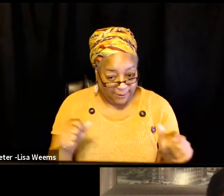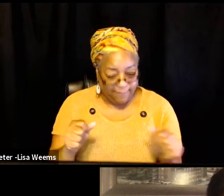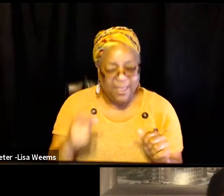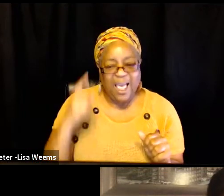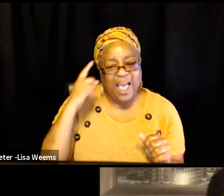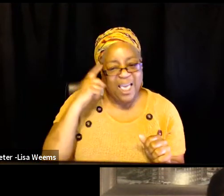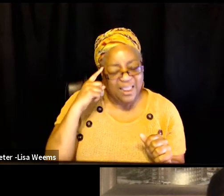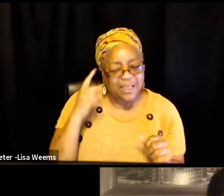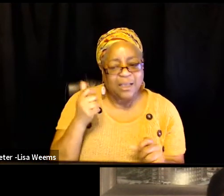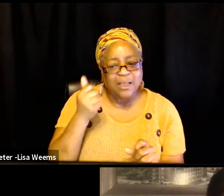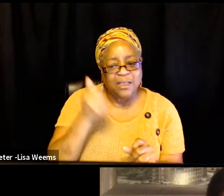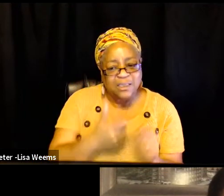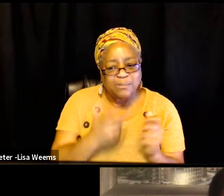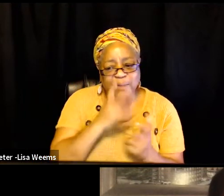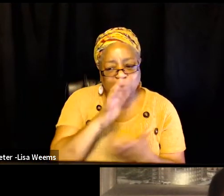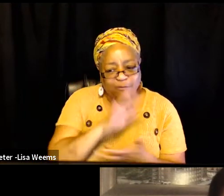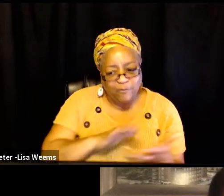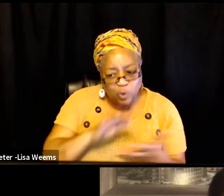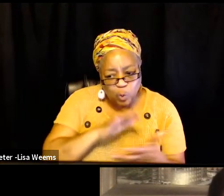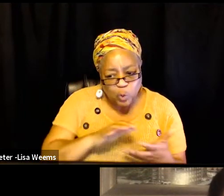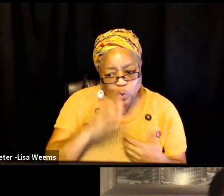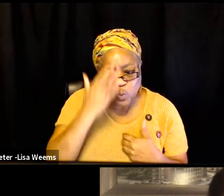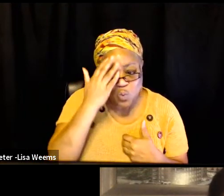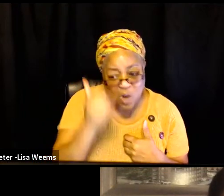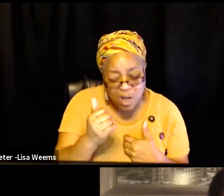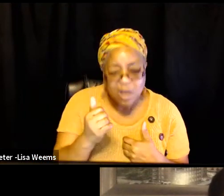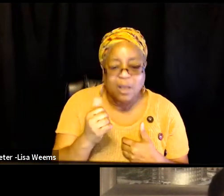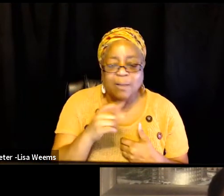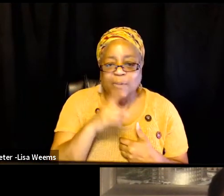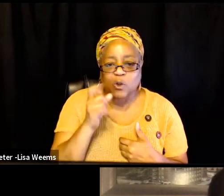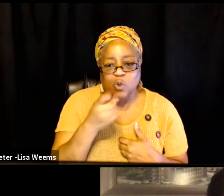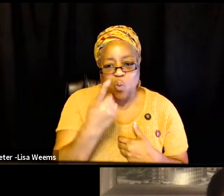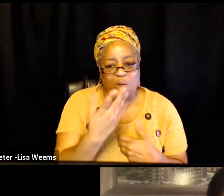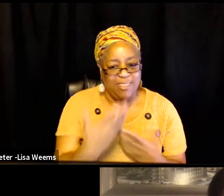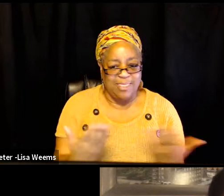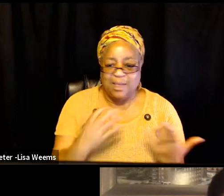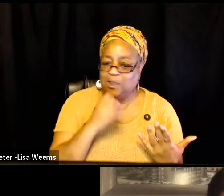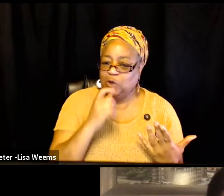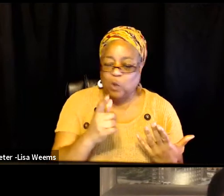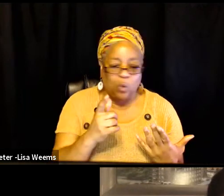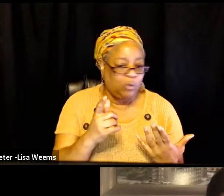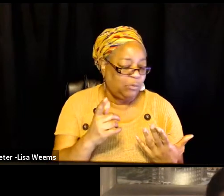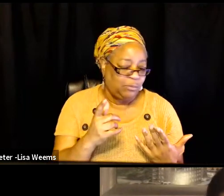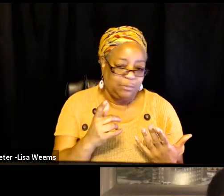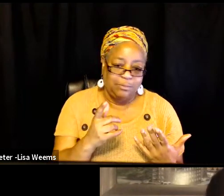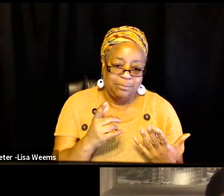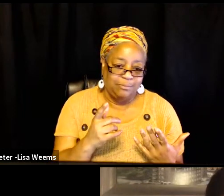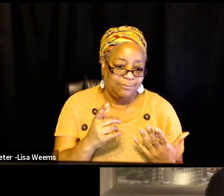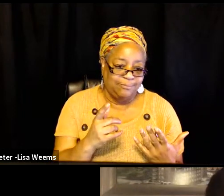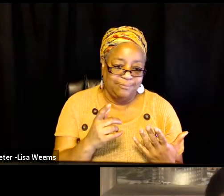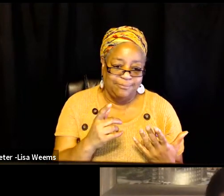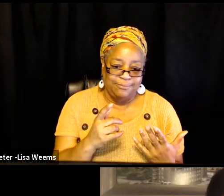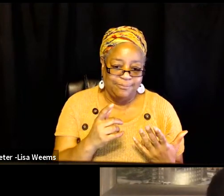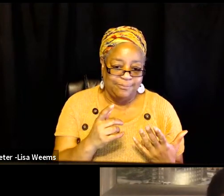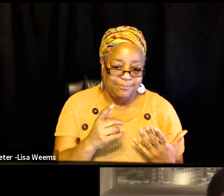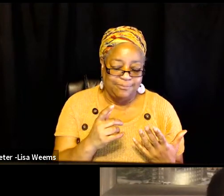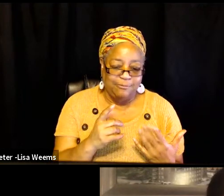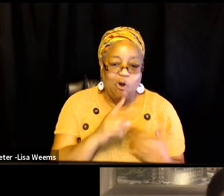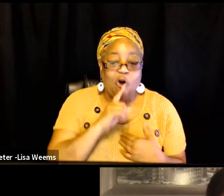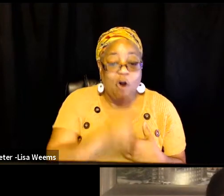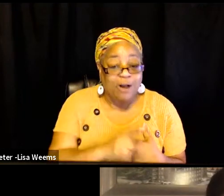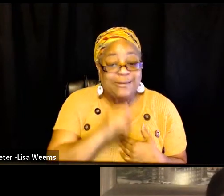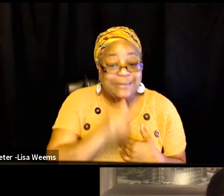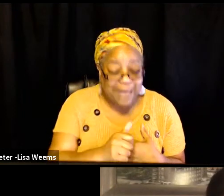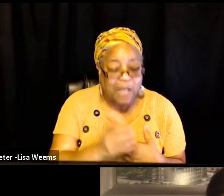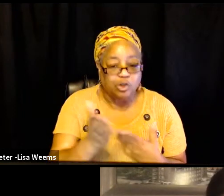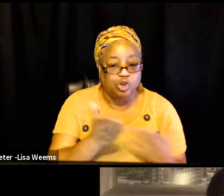off whack is because one of those things do not get served well, you know, like, and we as educators, I think we